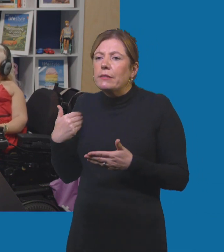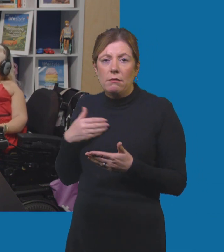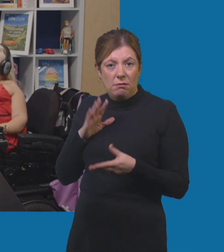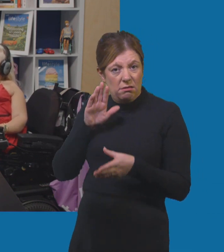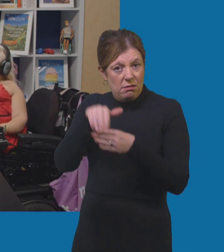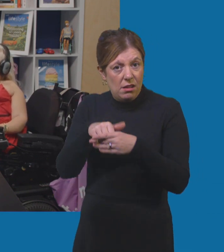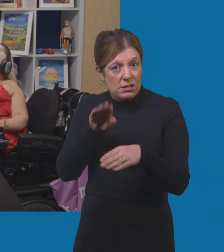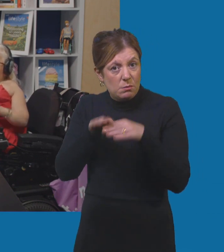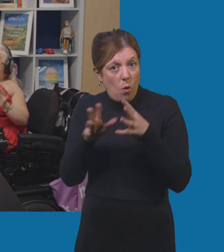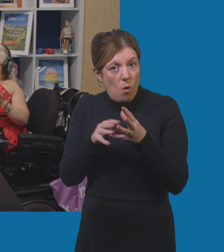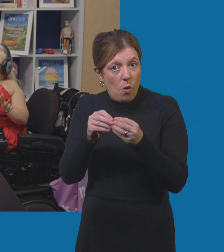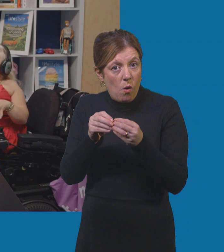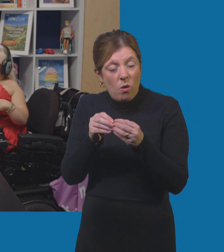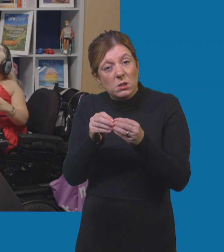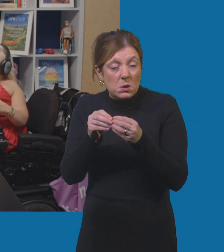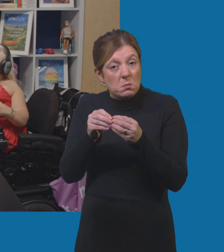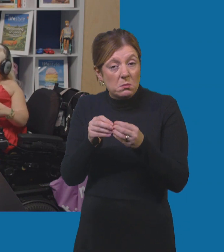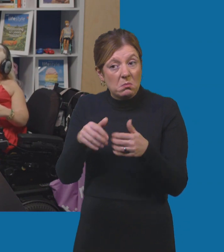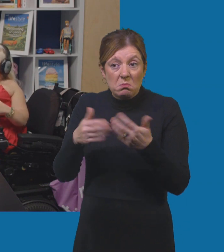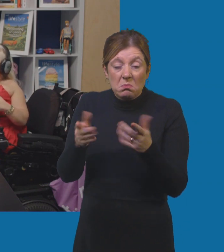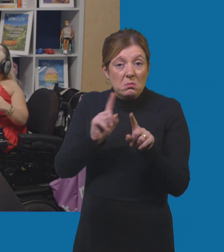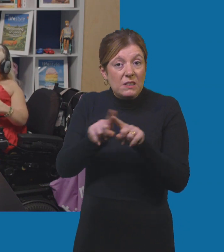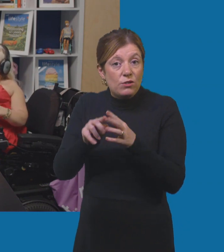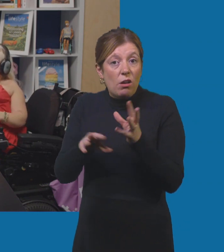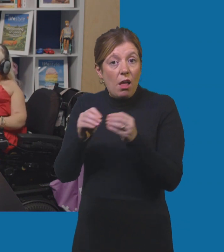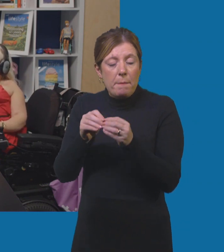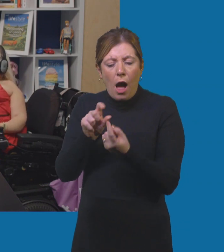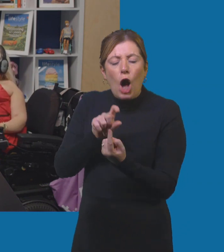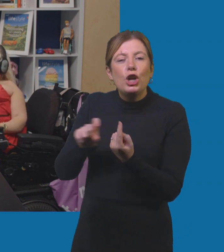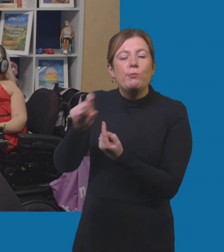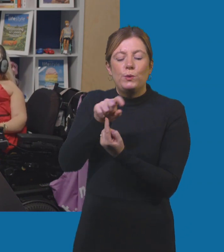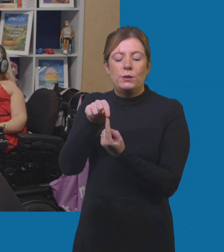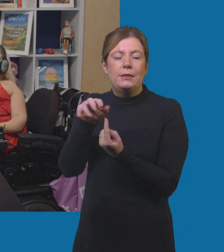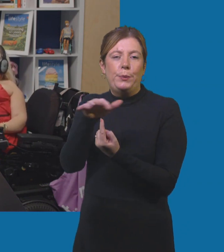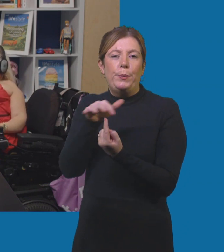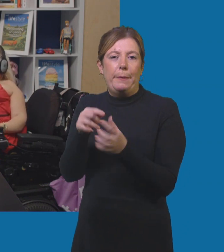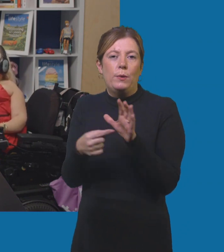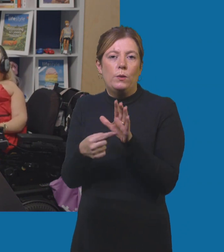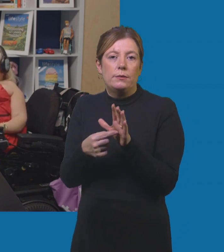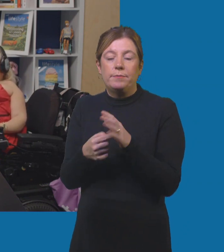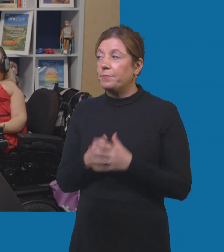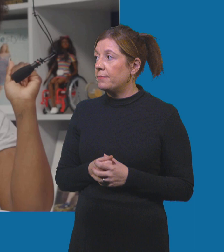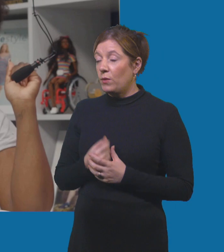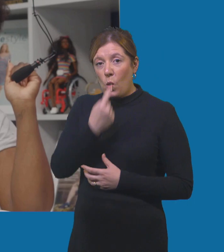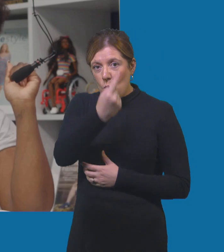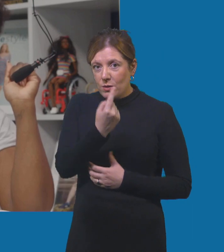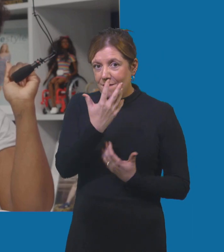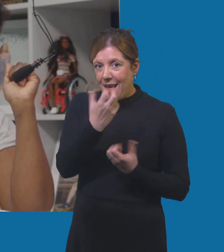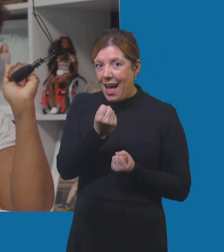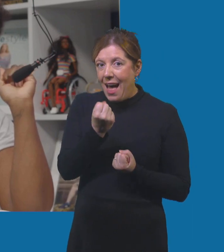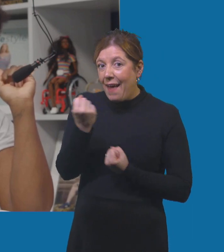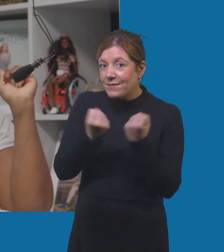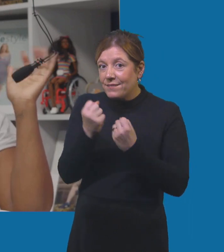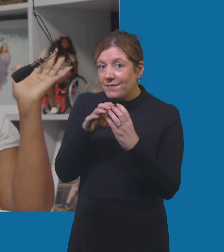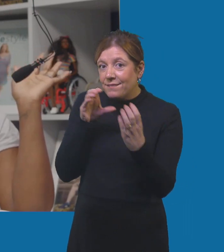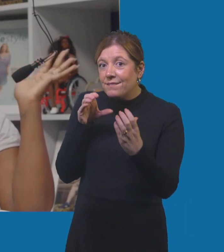a club. It doesn't have to be sport, just join a club. Yeah. Be part of a community. And Mark, I know you're a Motability scheme customer. I am. And